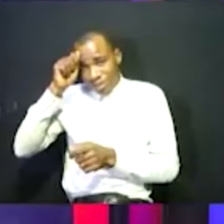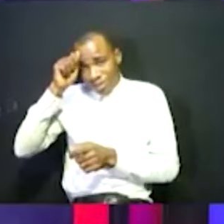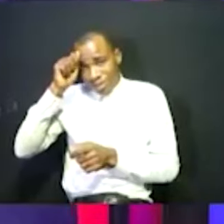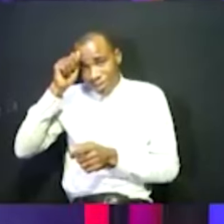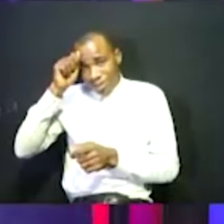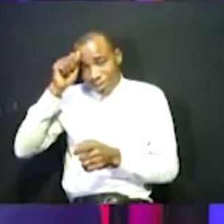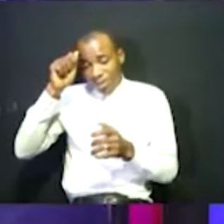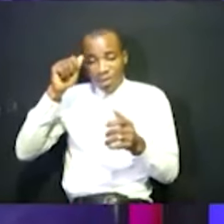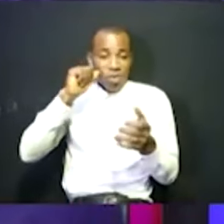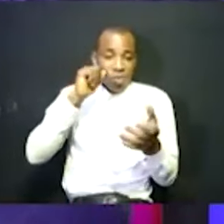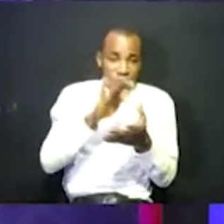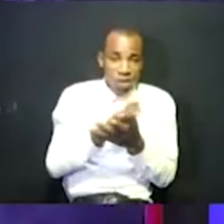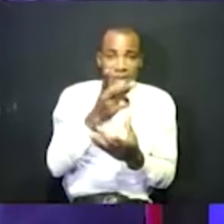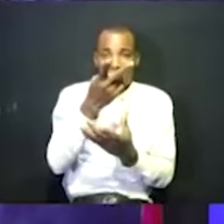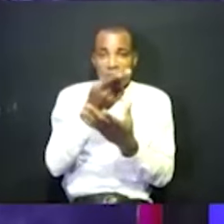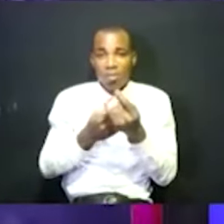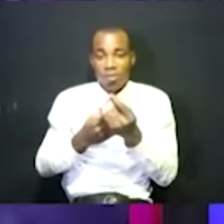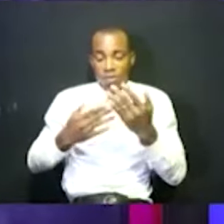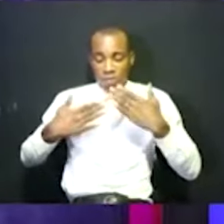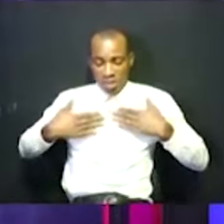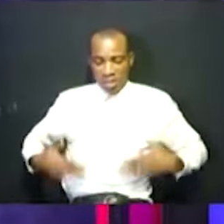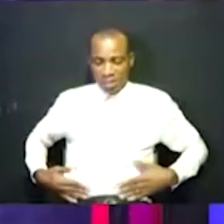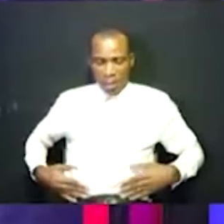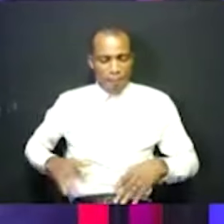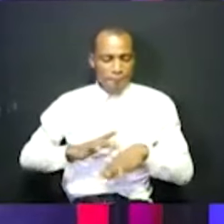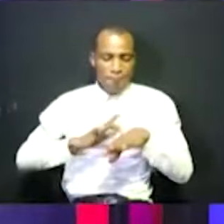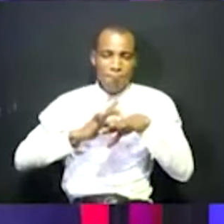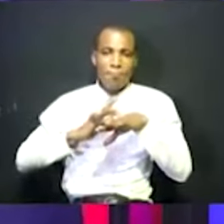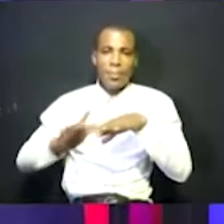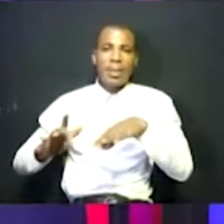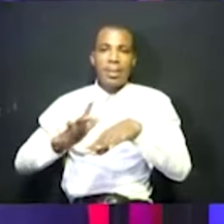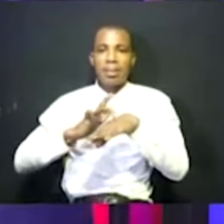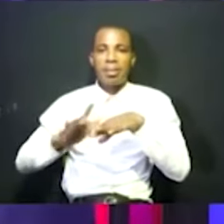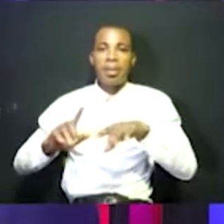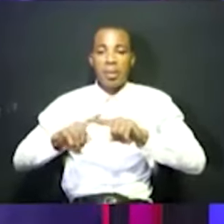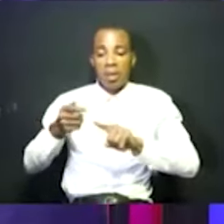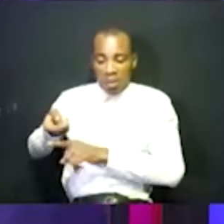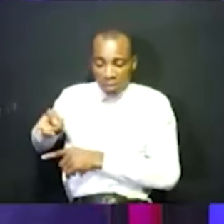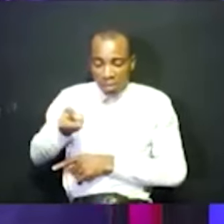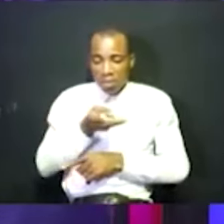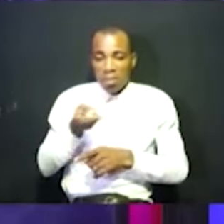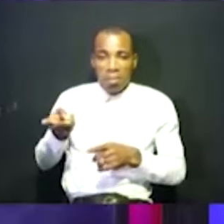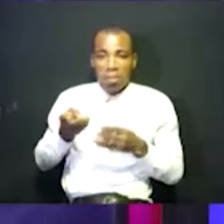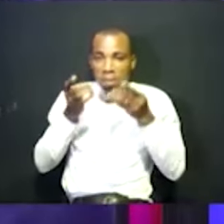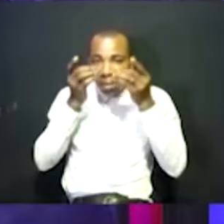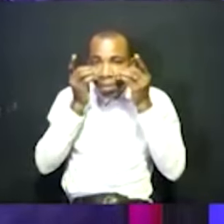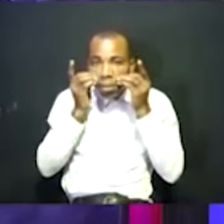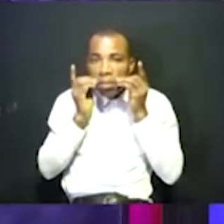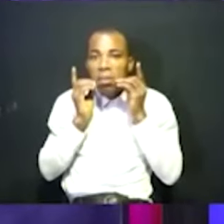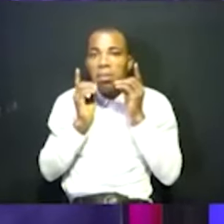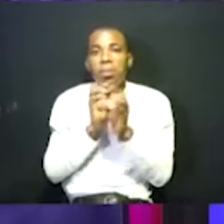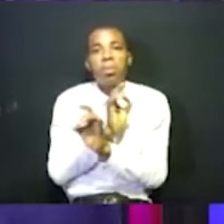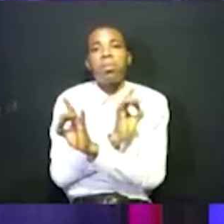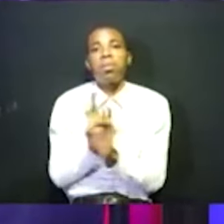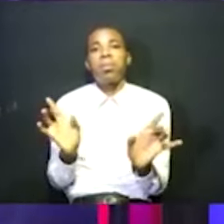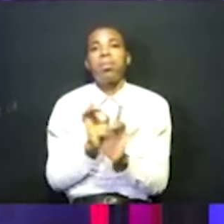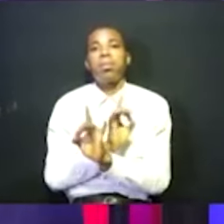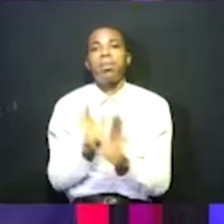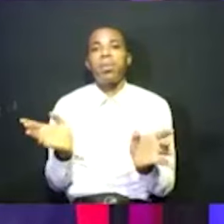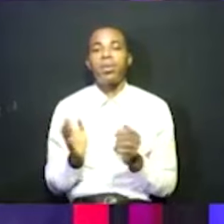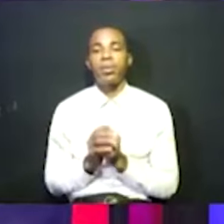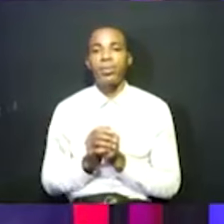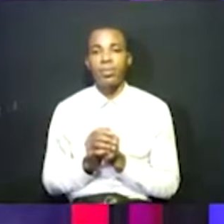both naked and they felt no shame. Na won ba nu no dida deja obarima no eni ne yire na won ani enwu. So I